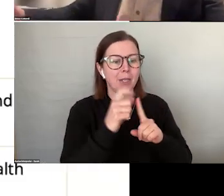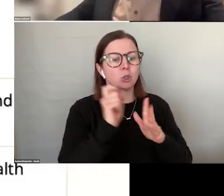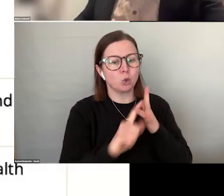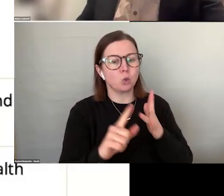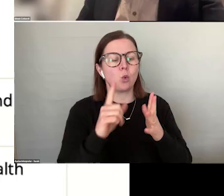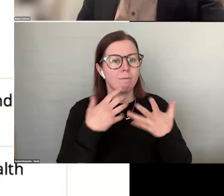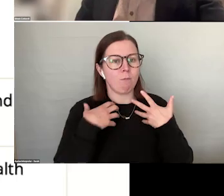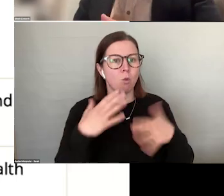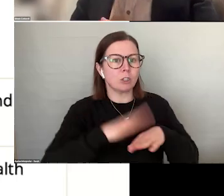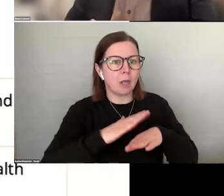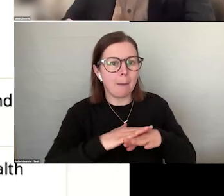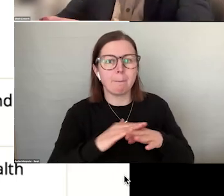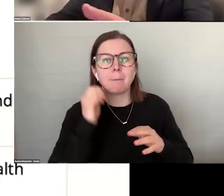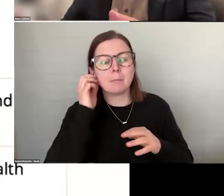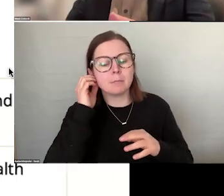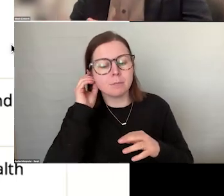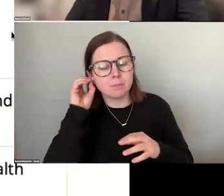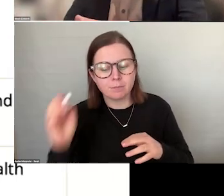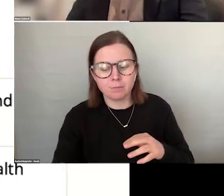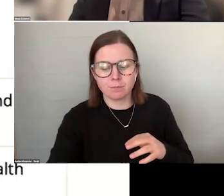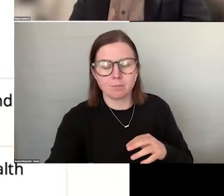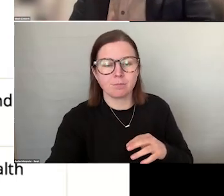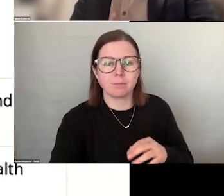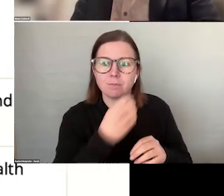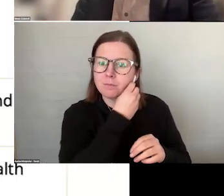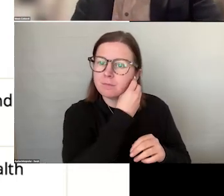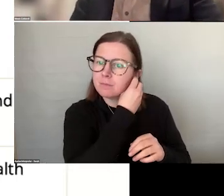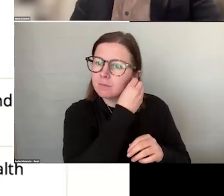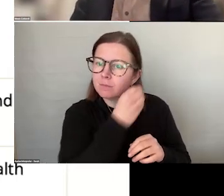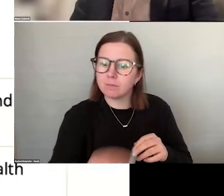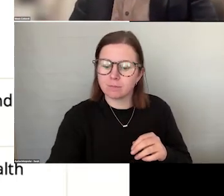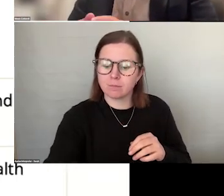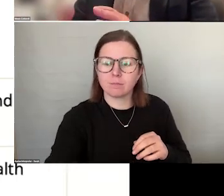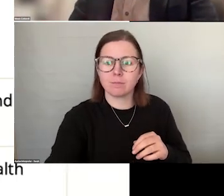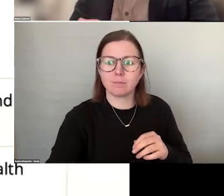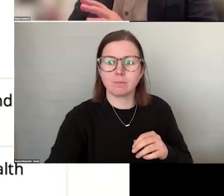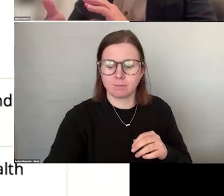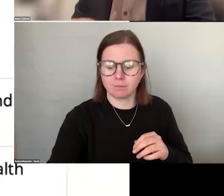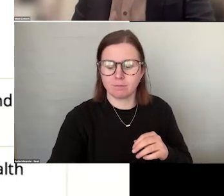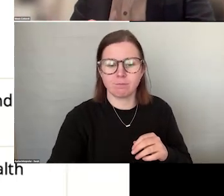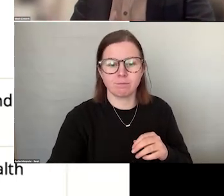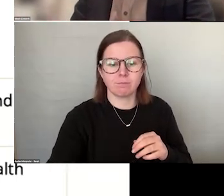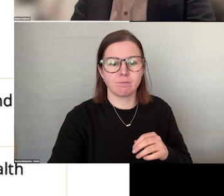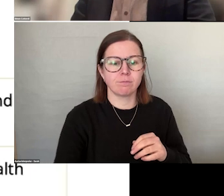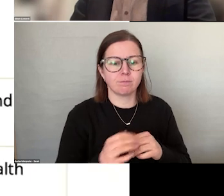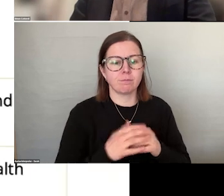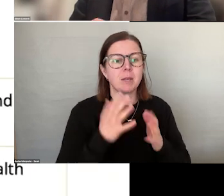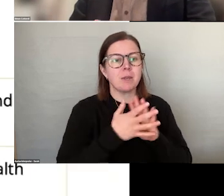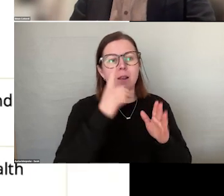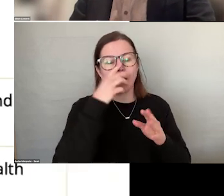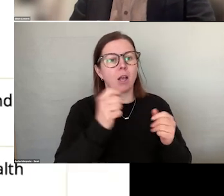to mobilise the practice team, including practice nurses and potentially others, to provide continuity of